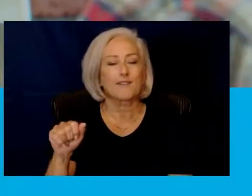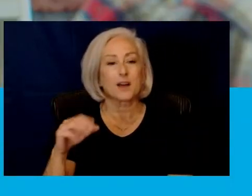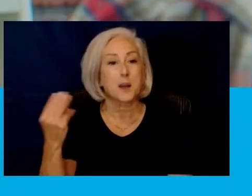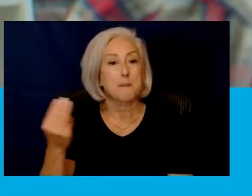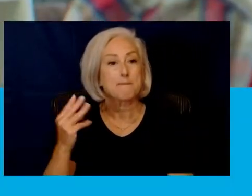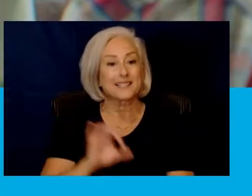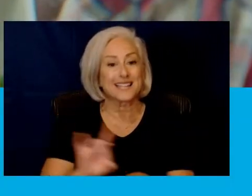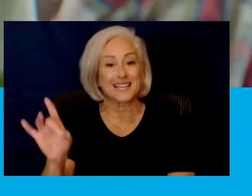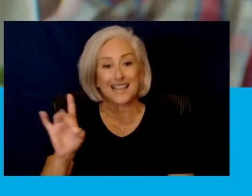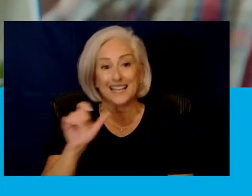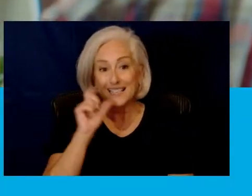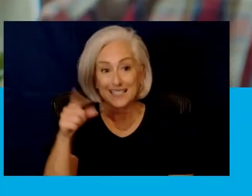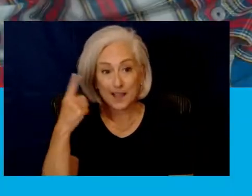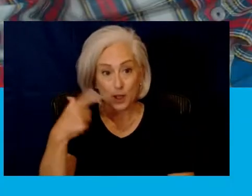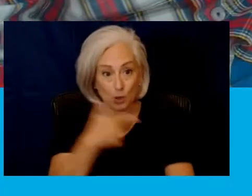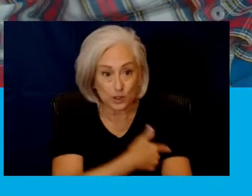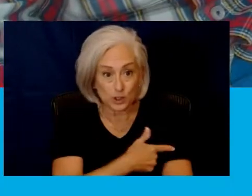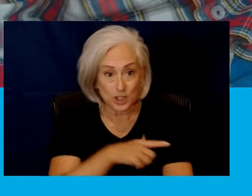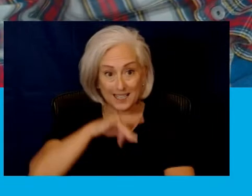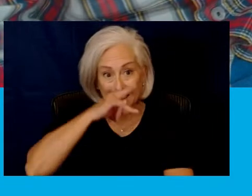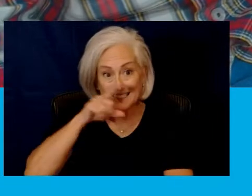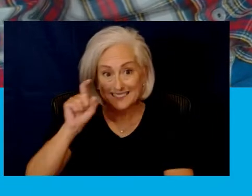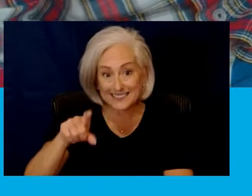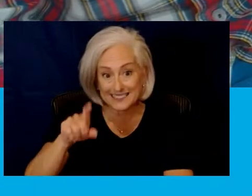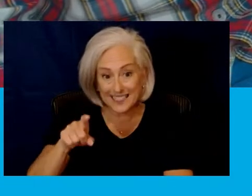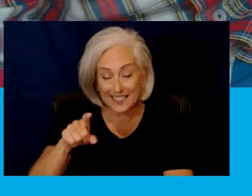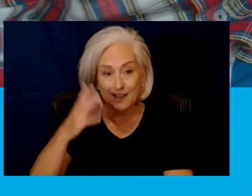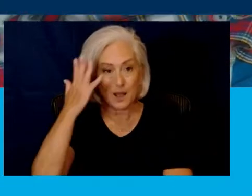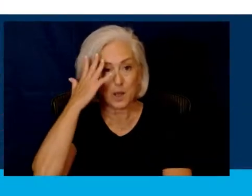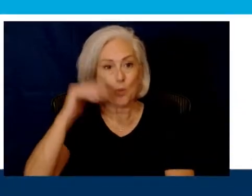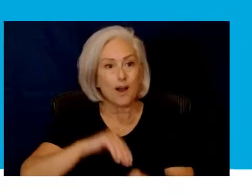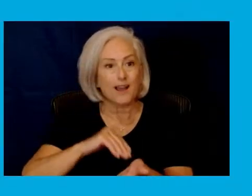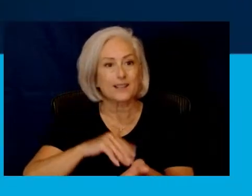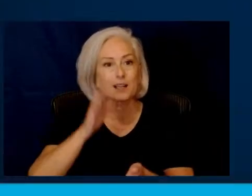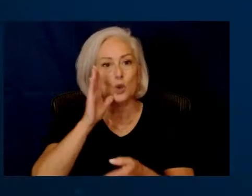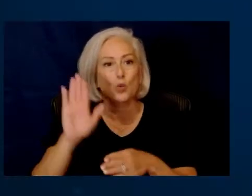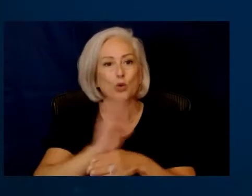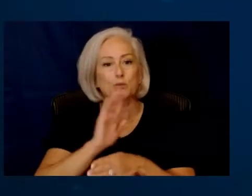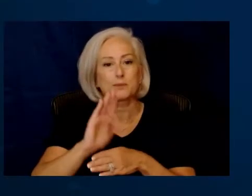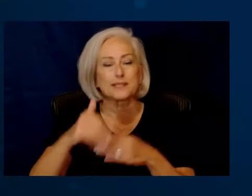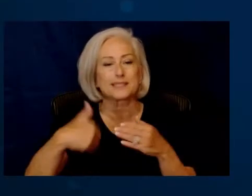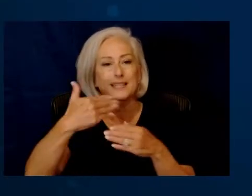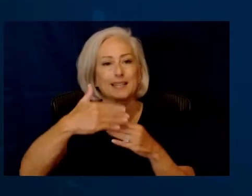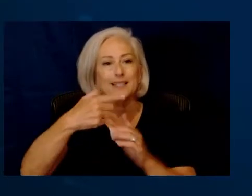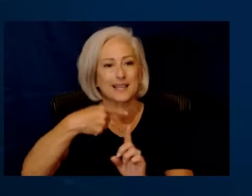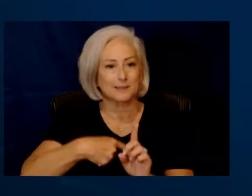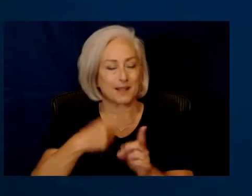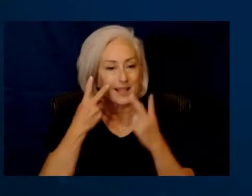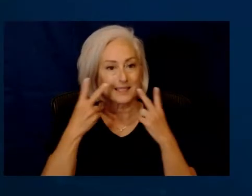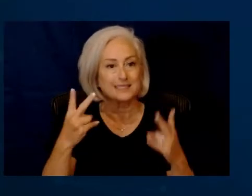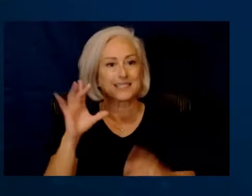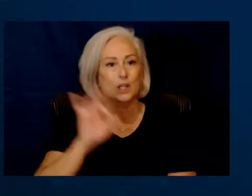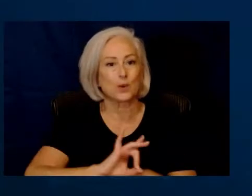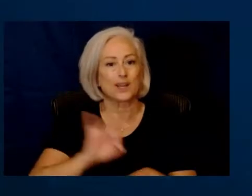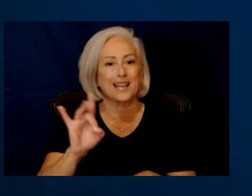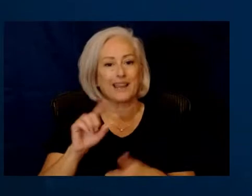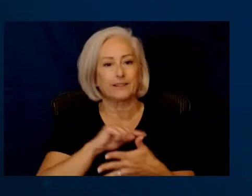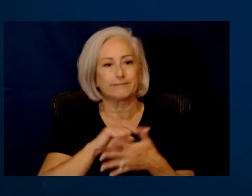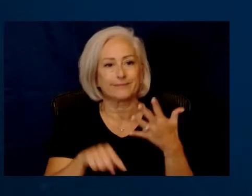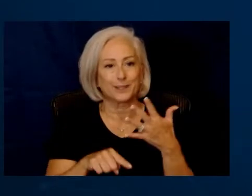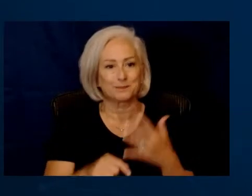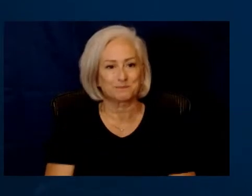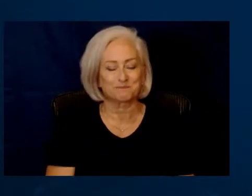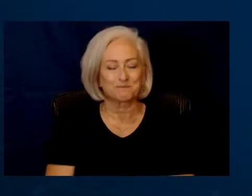only shot kids need. Why doctors' offices will be busy next month. We'll see you at 8 on these social media channels.